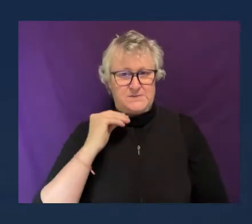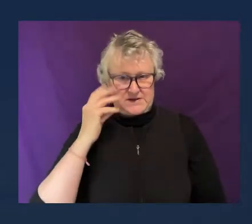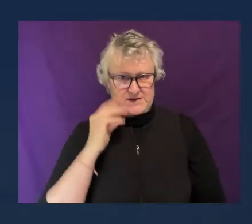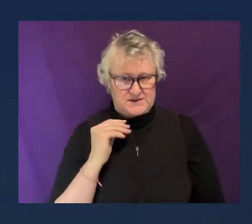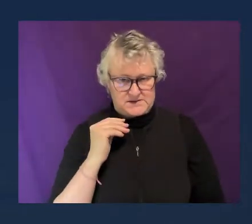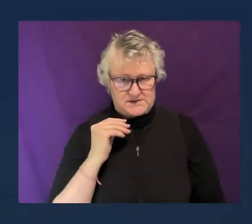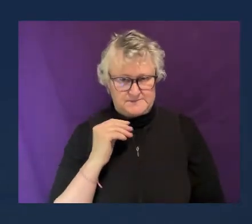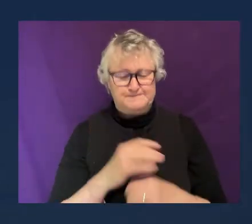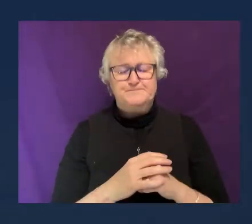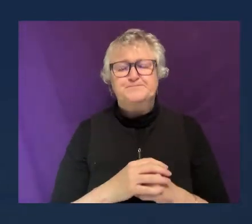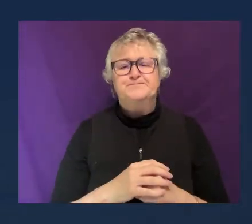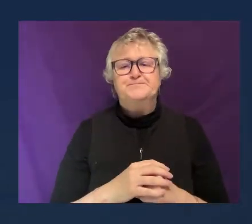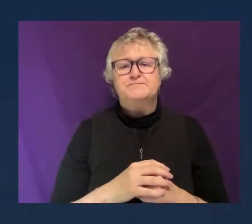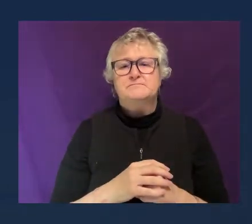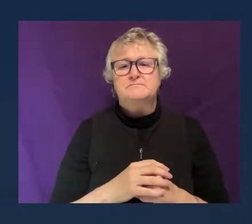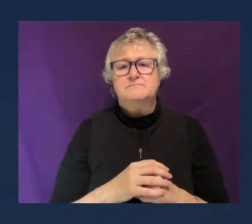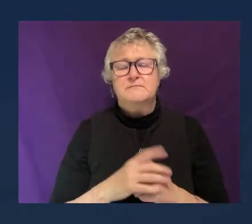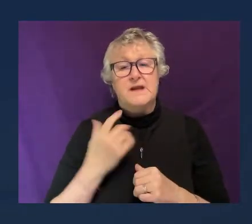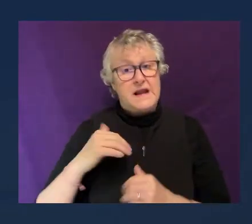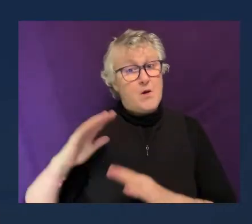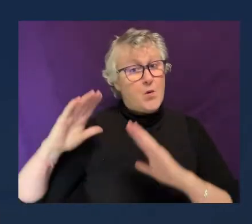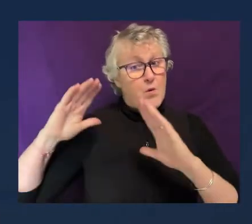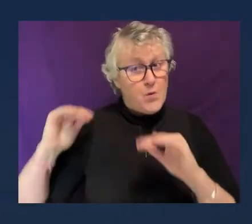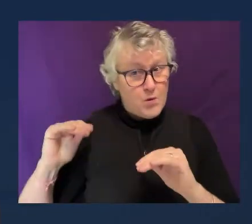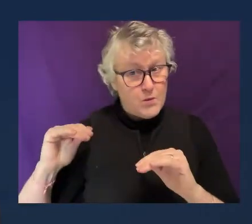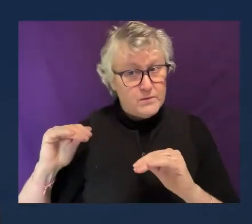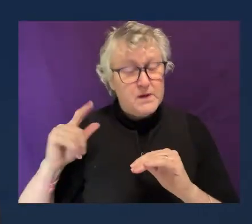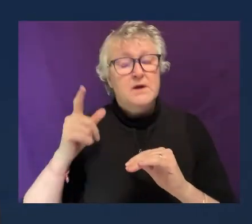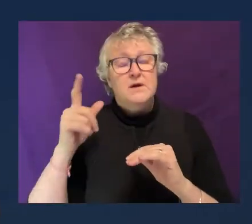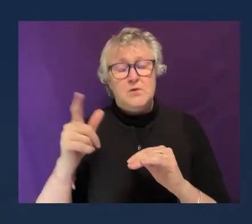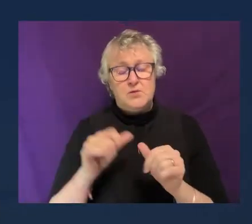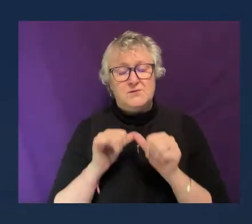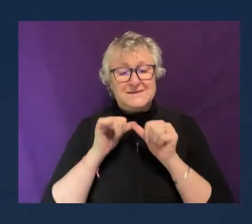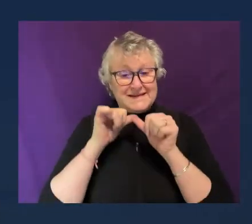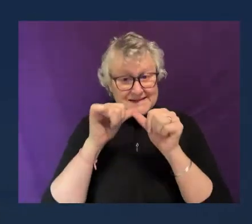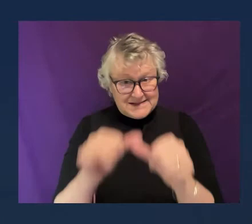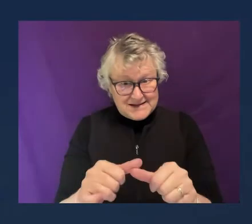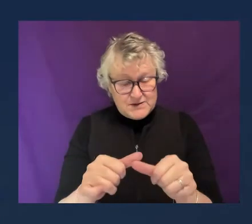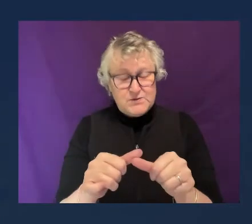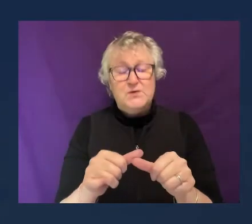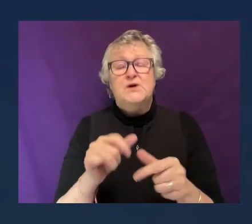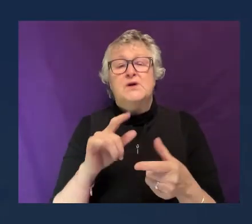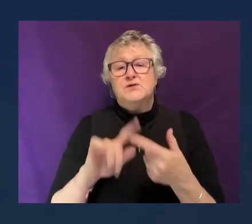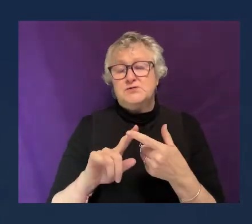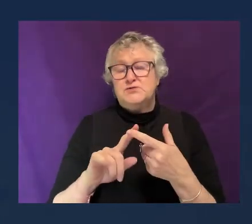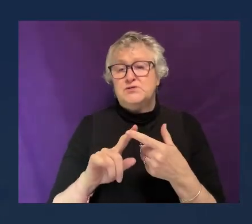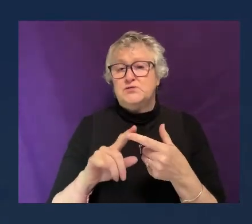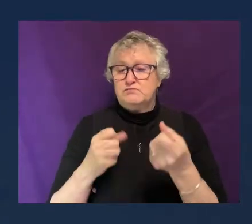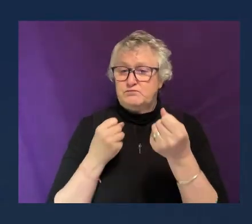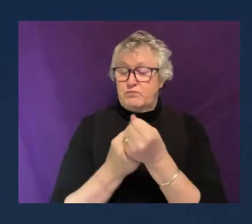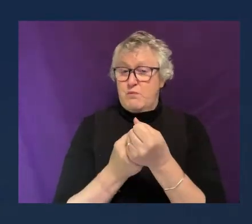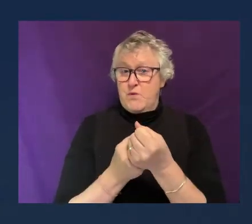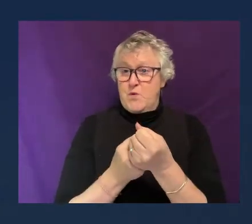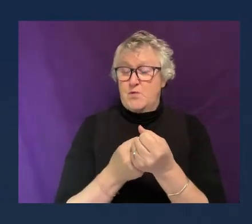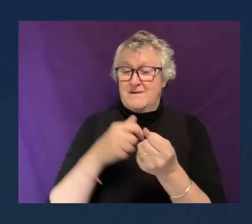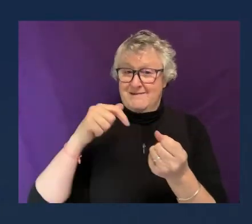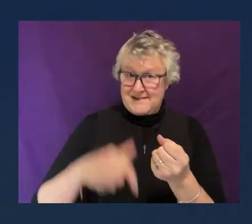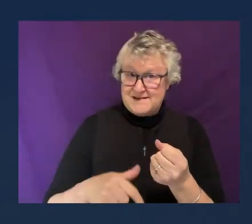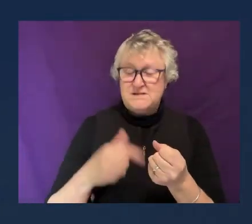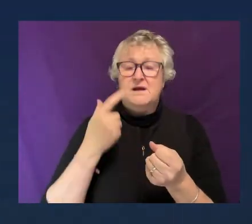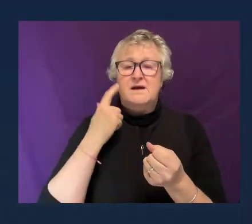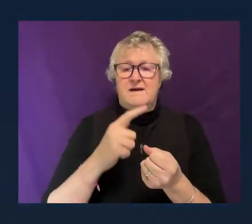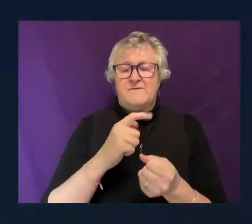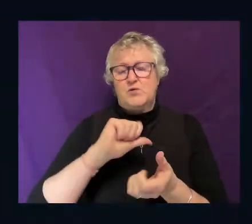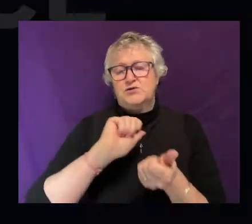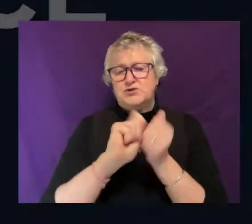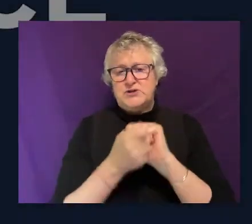influence, and I hope that you will continue to inspire further change in yourselves and others. Thank you all for coming. Let's get